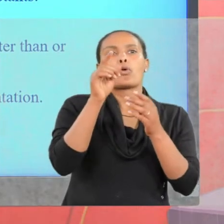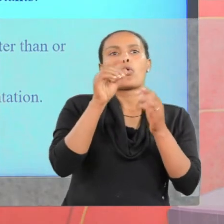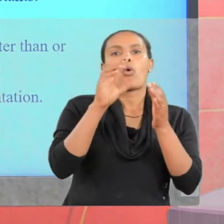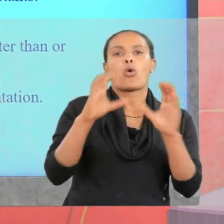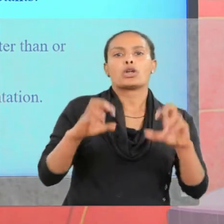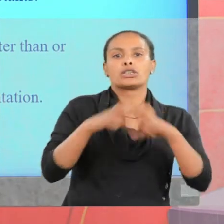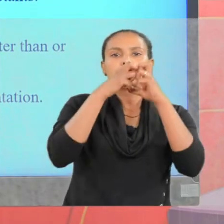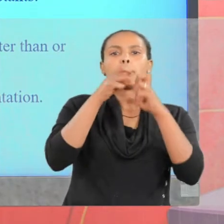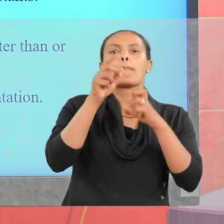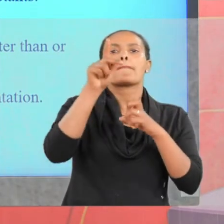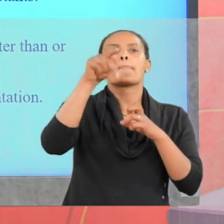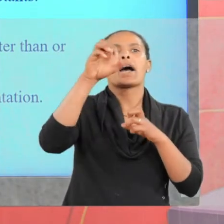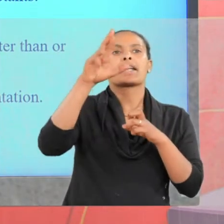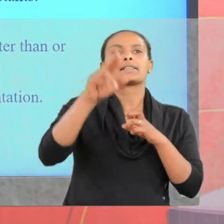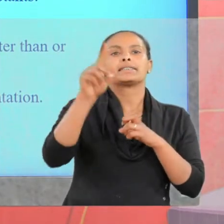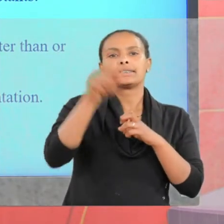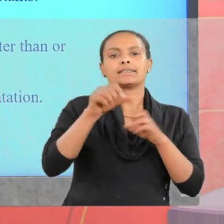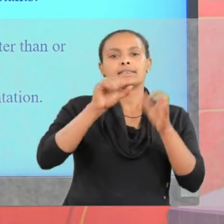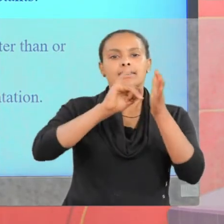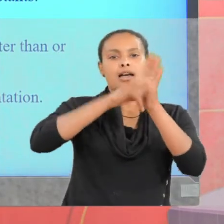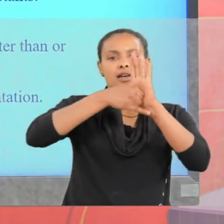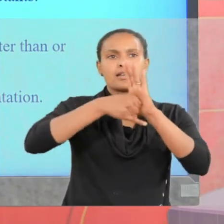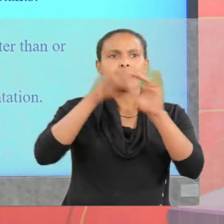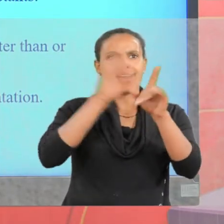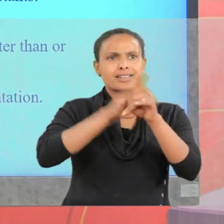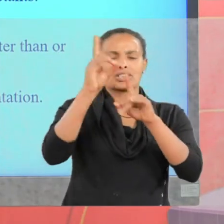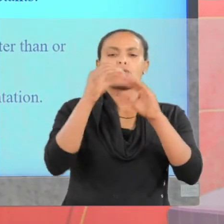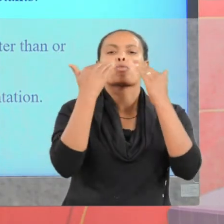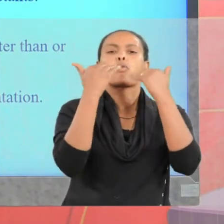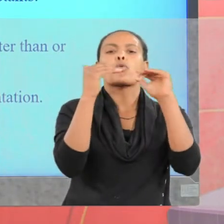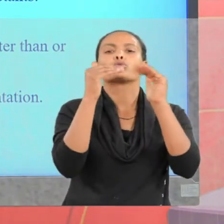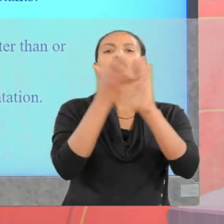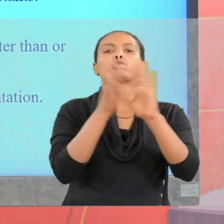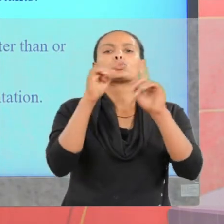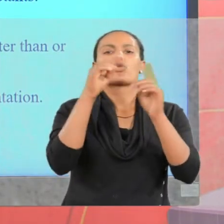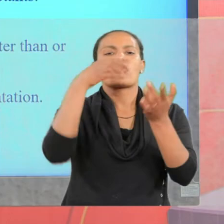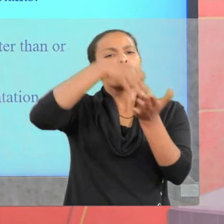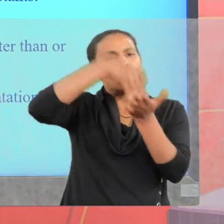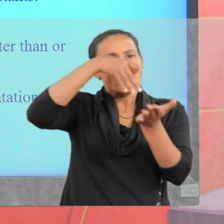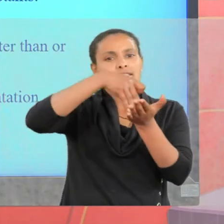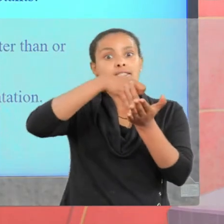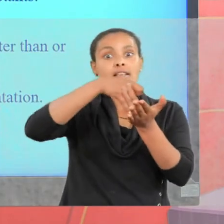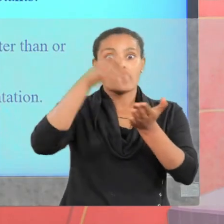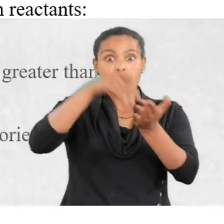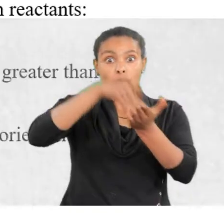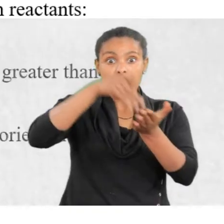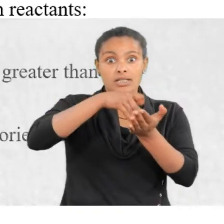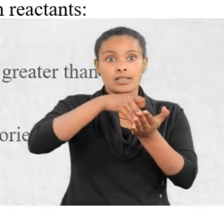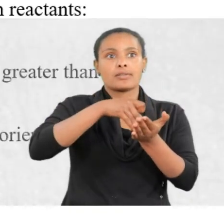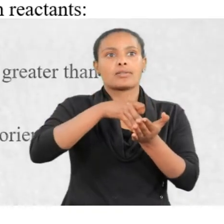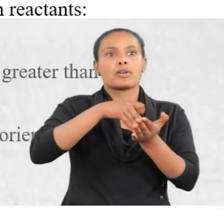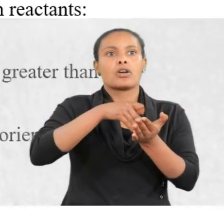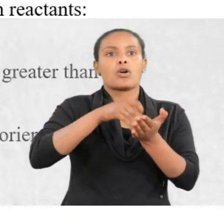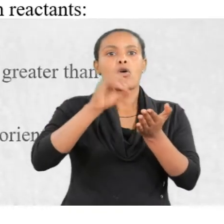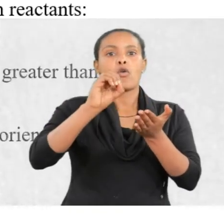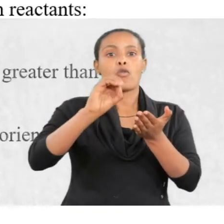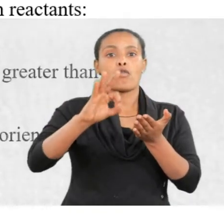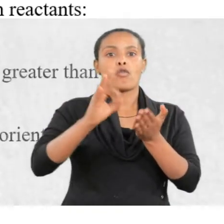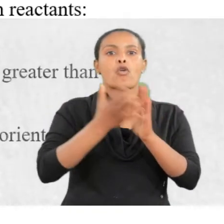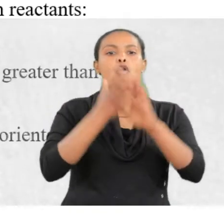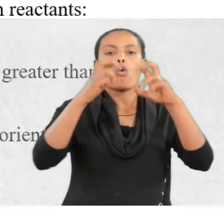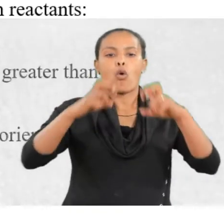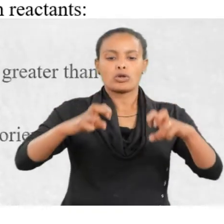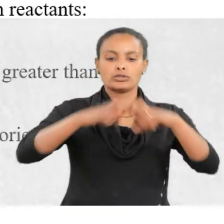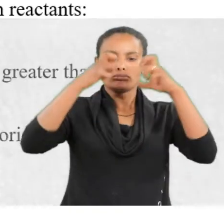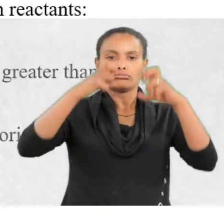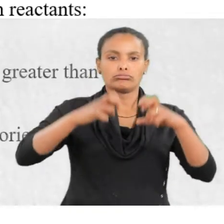second, or rate of the reaction is directly proportional to frequency of